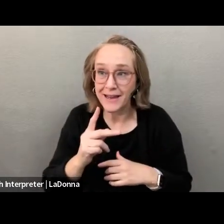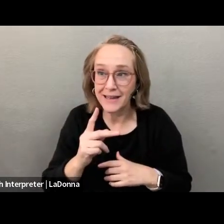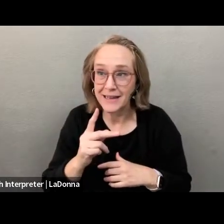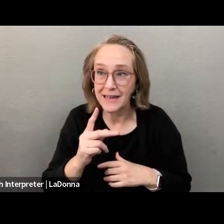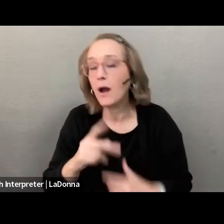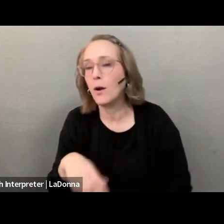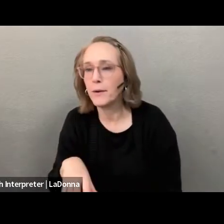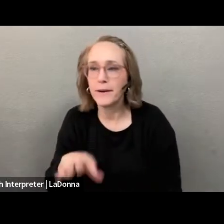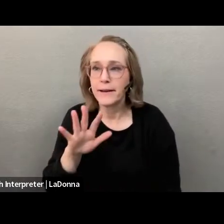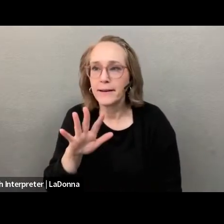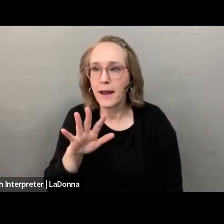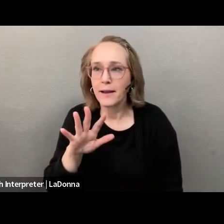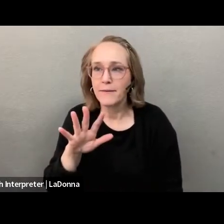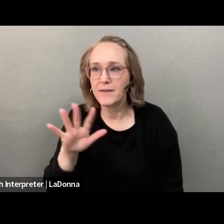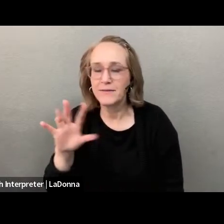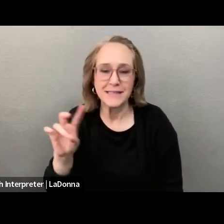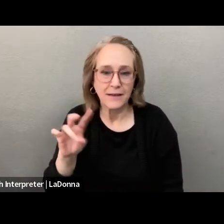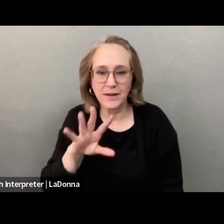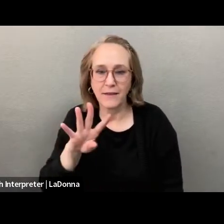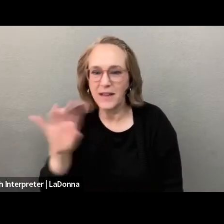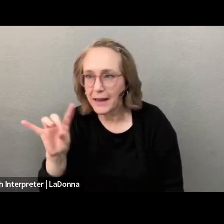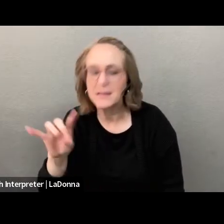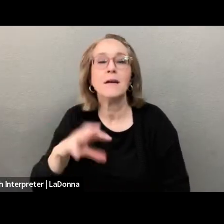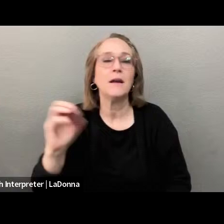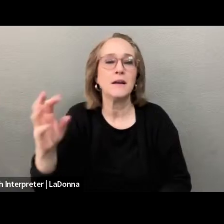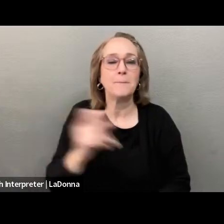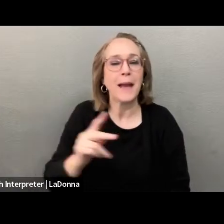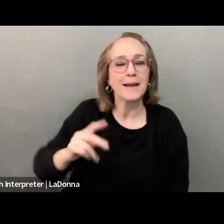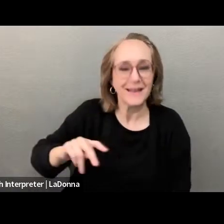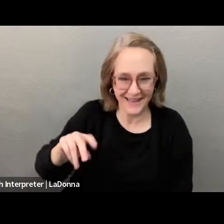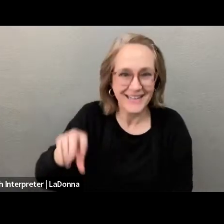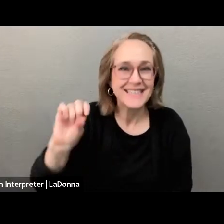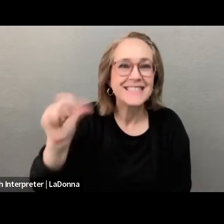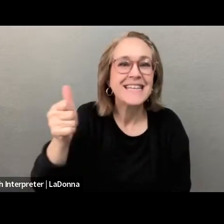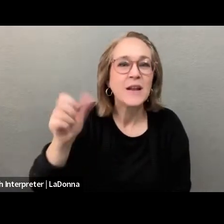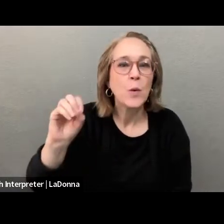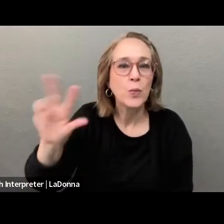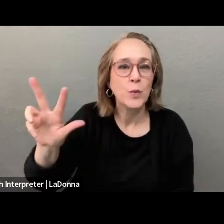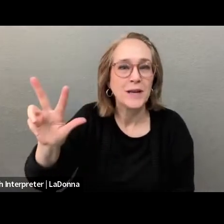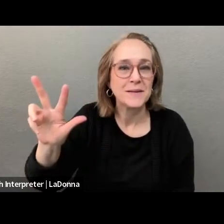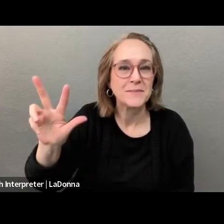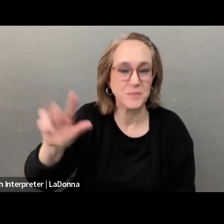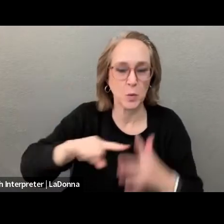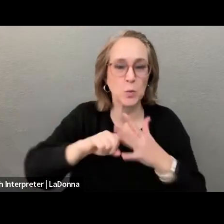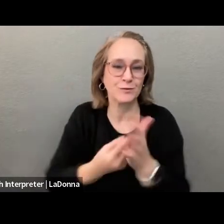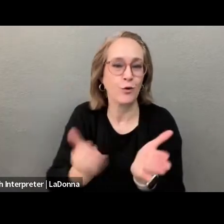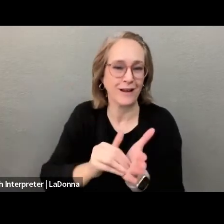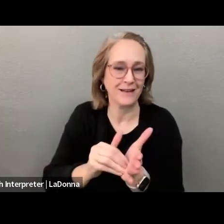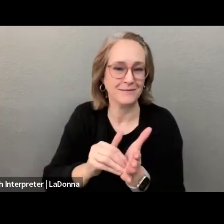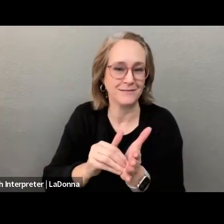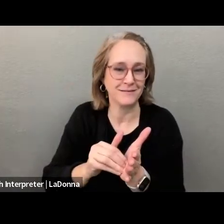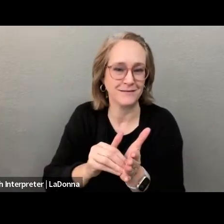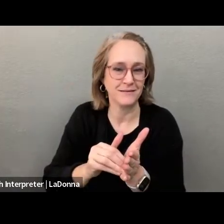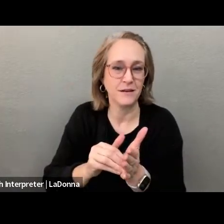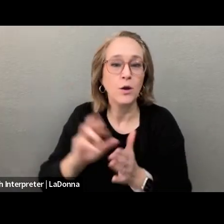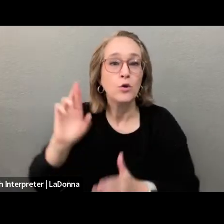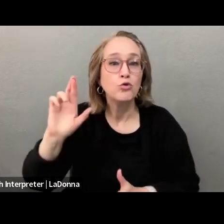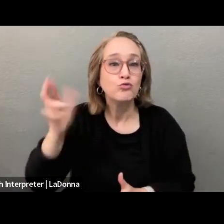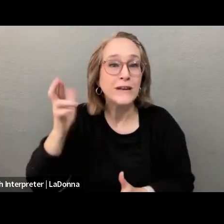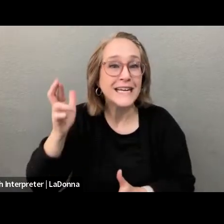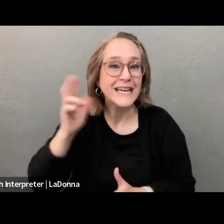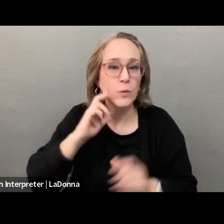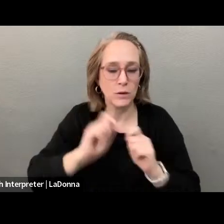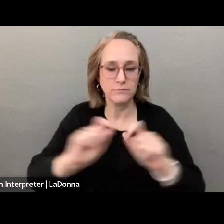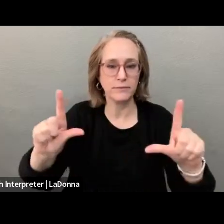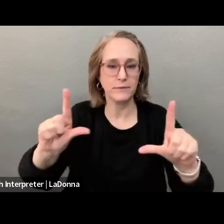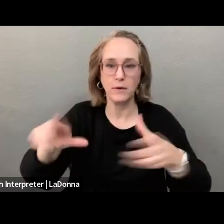it's 9:58 I have. So let's come back at 3 minutes after 10, everyone. Okay, we'll just take, Ricky's going to put up our break